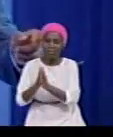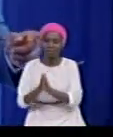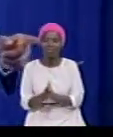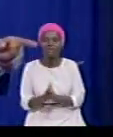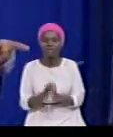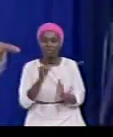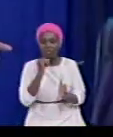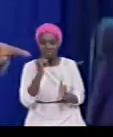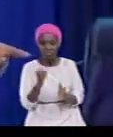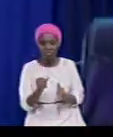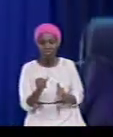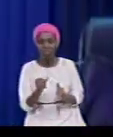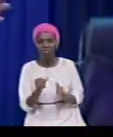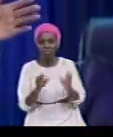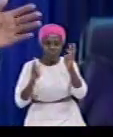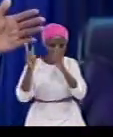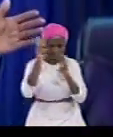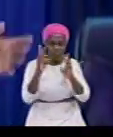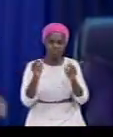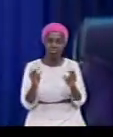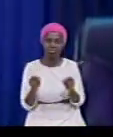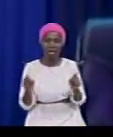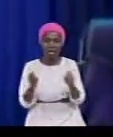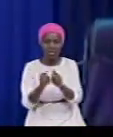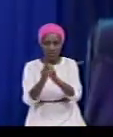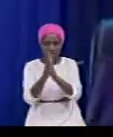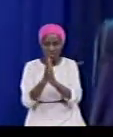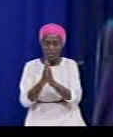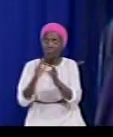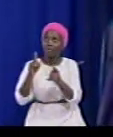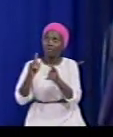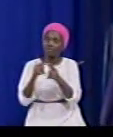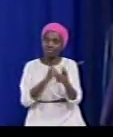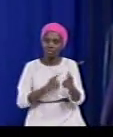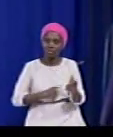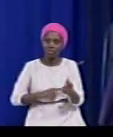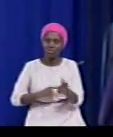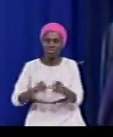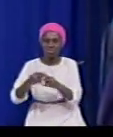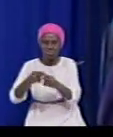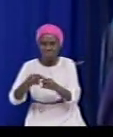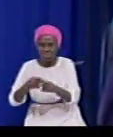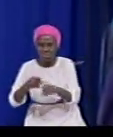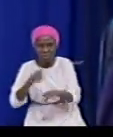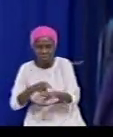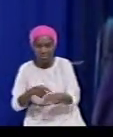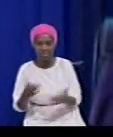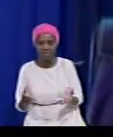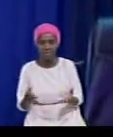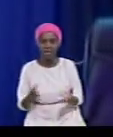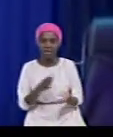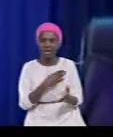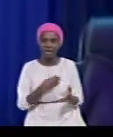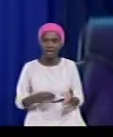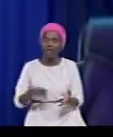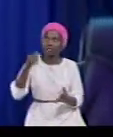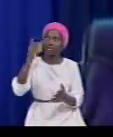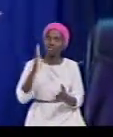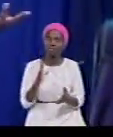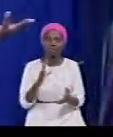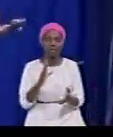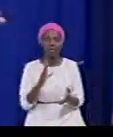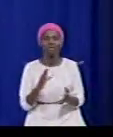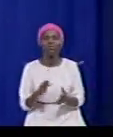that. As he waited upon the Lord those few minutes, God spoke to Isaiah, "Go back and tell him I have heard your